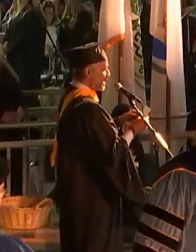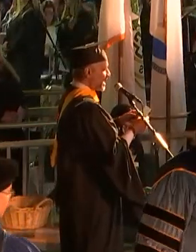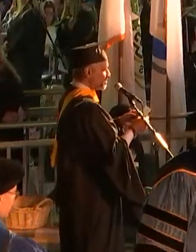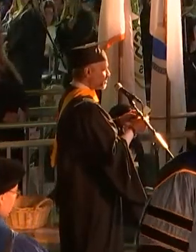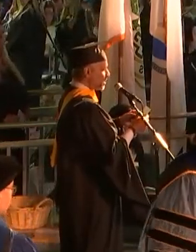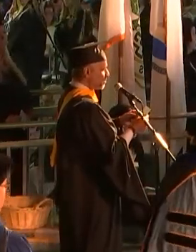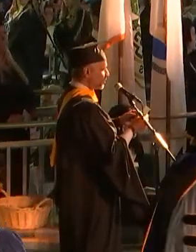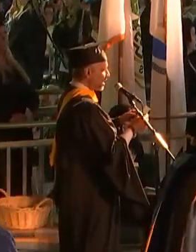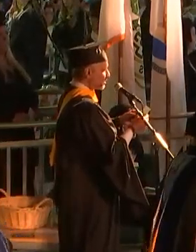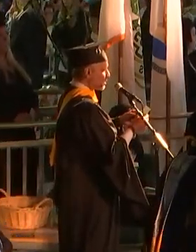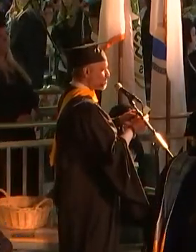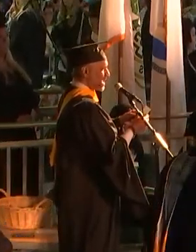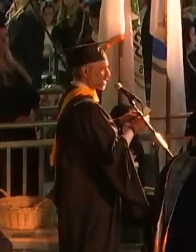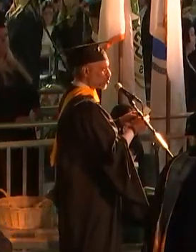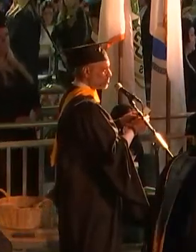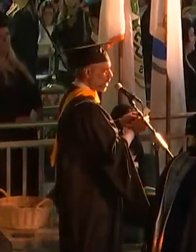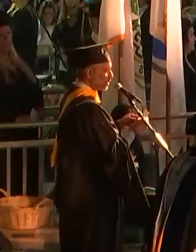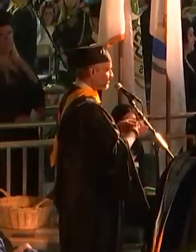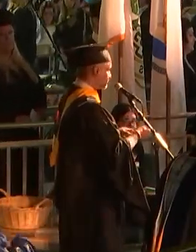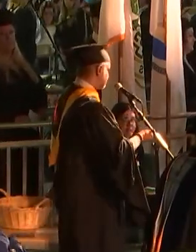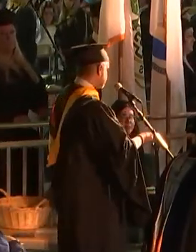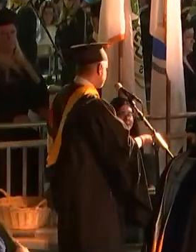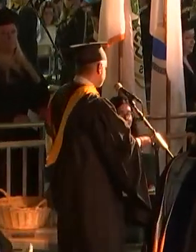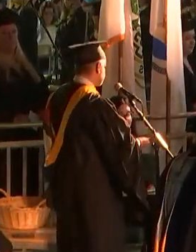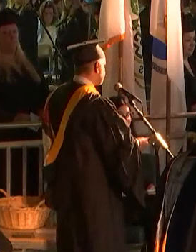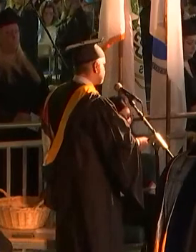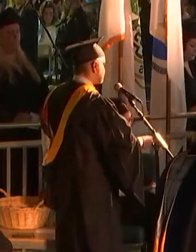Brianna M. McGrath, magna cum laude.